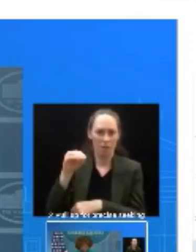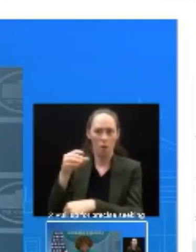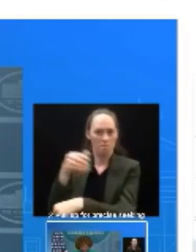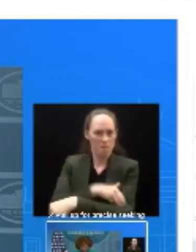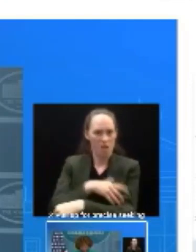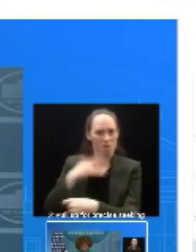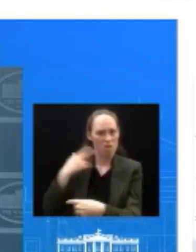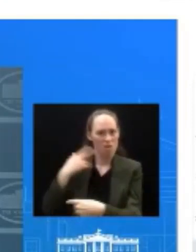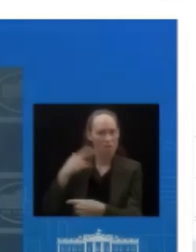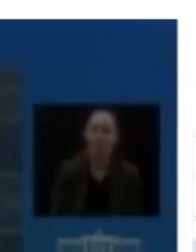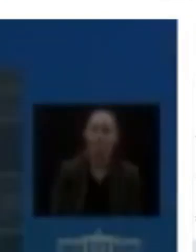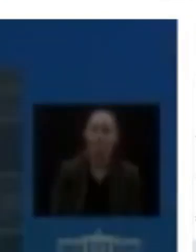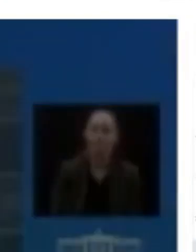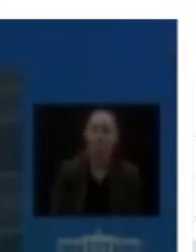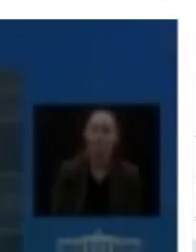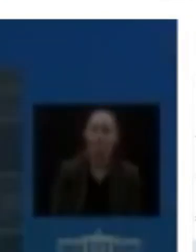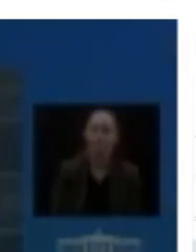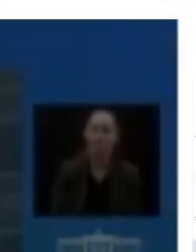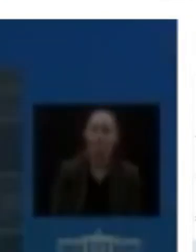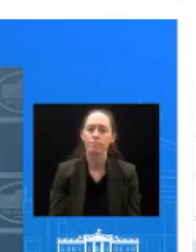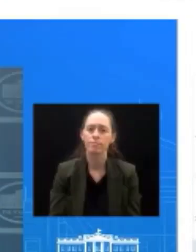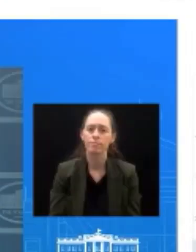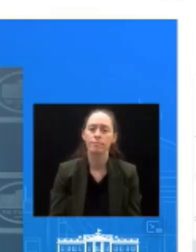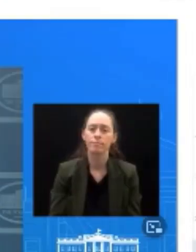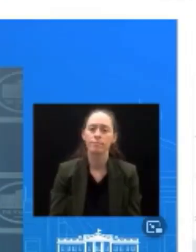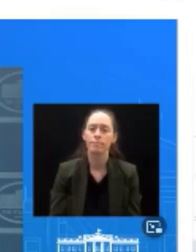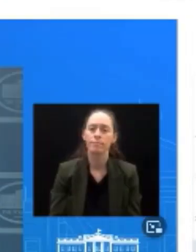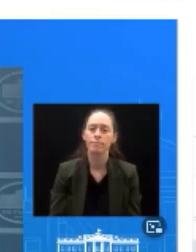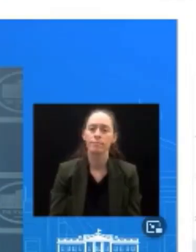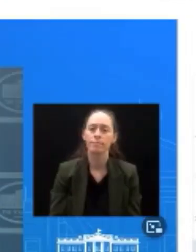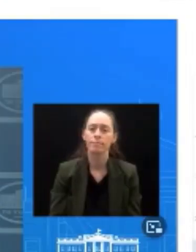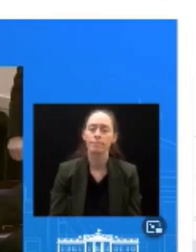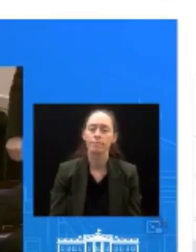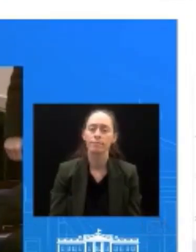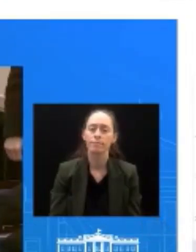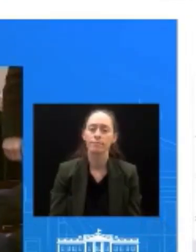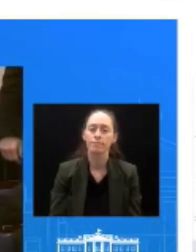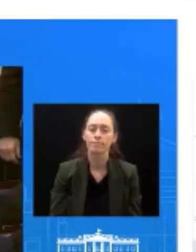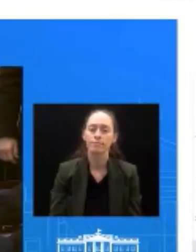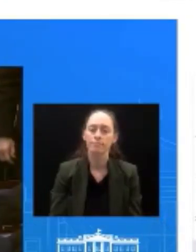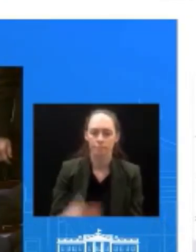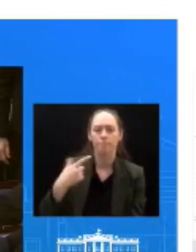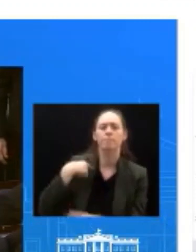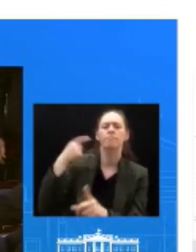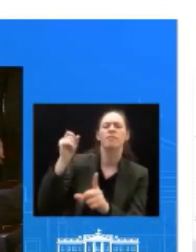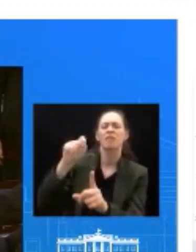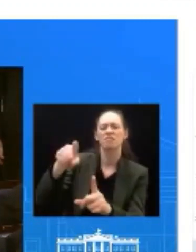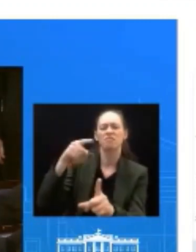going to continue to do. He hasn't done anything. You mentioned that President Biden has called for Congress to